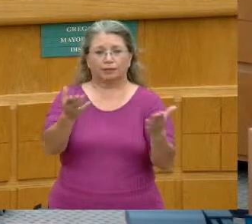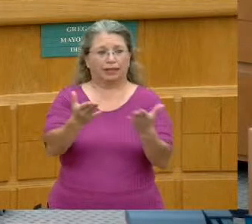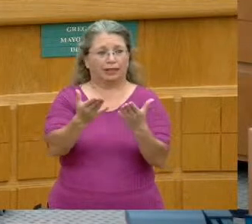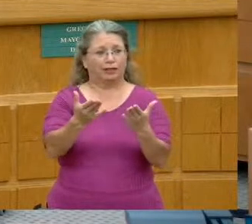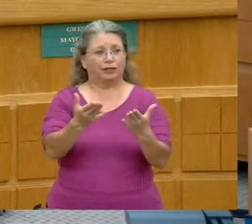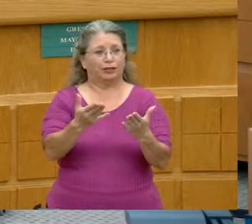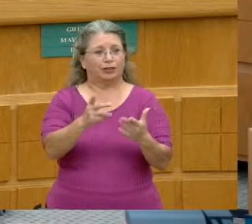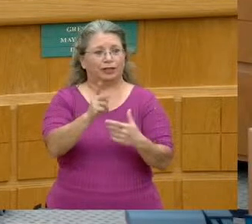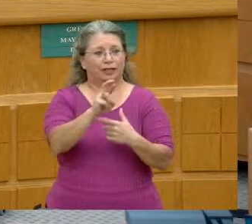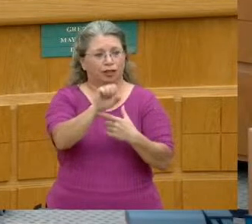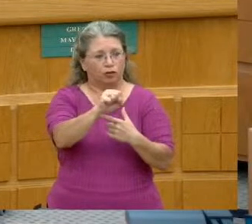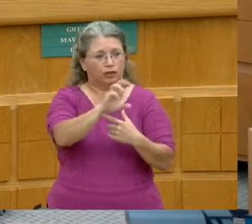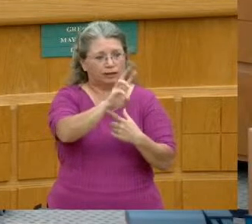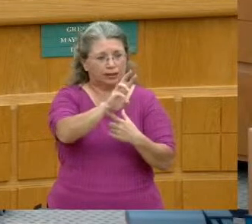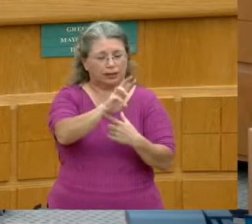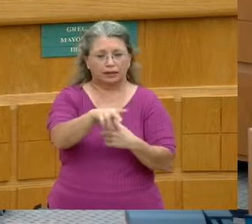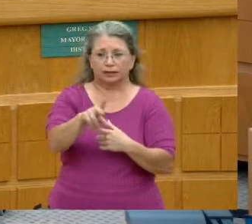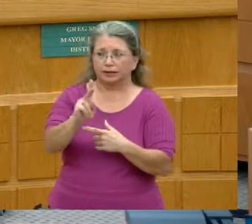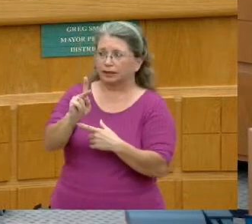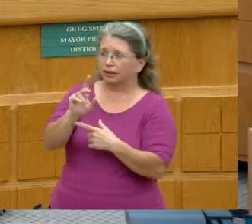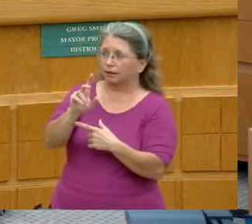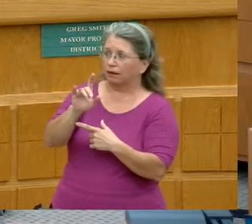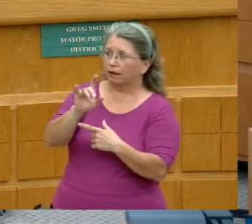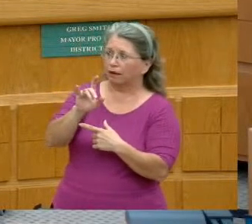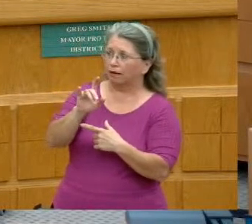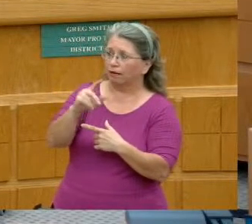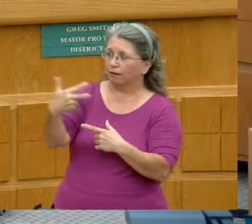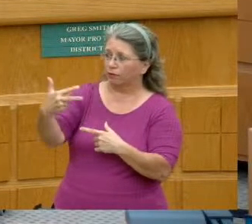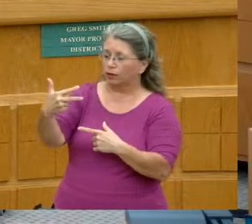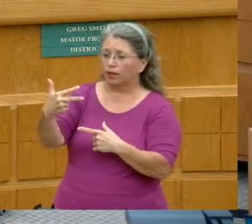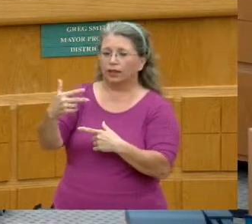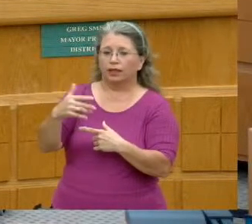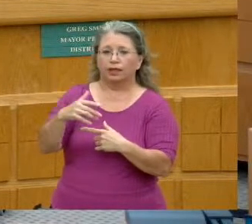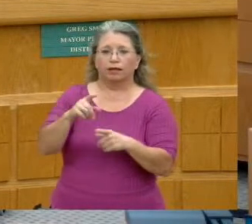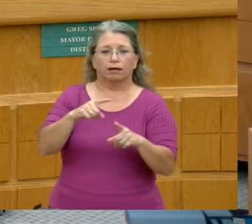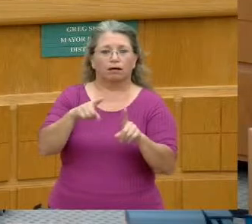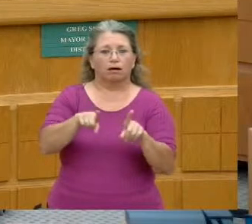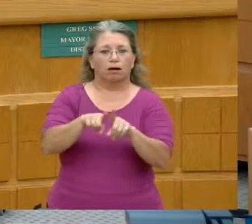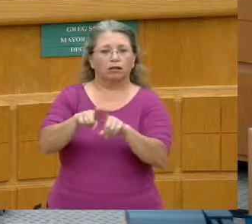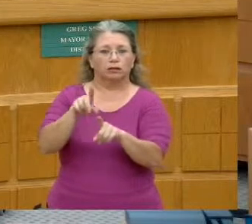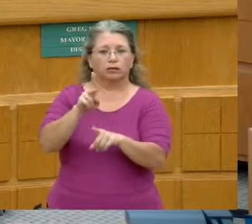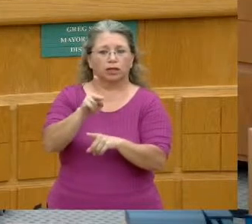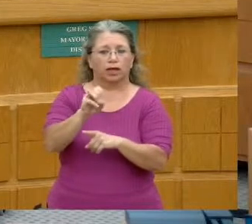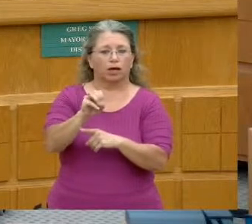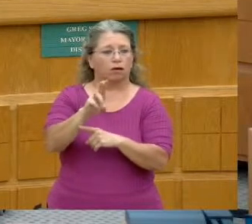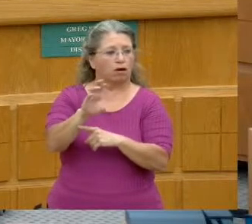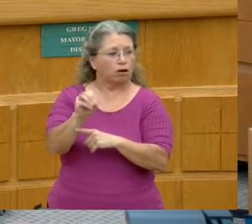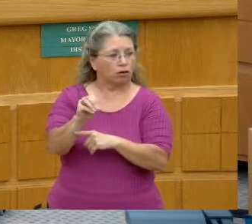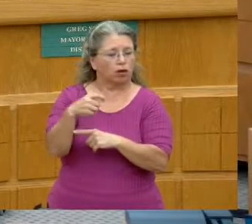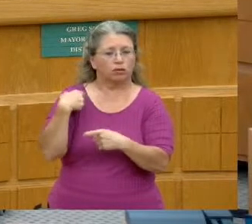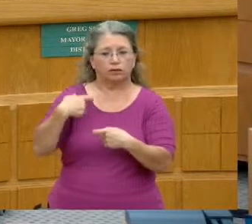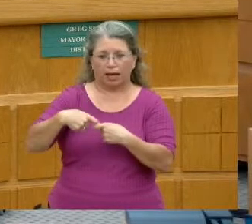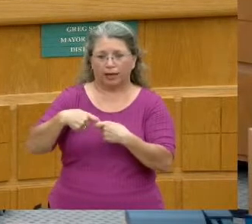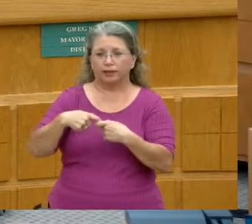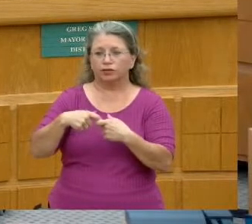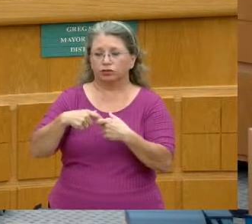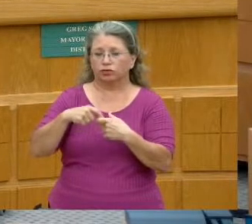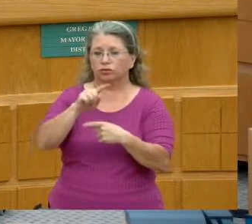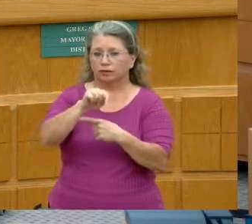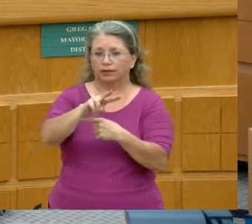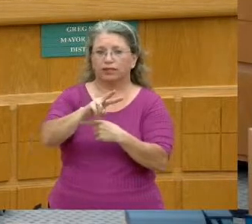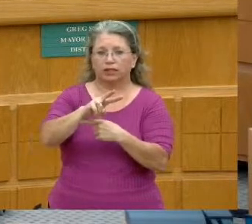logos, Chris Six and KIII, but also KRO is a network, that's a Spanish network that's been